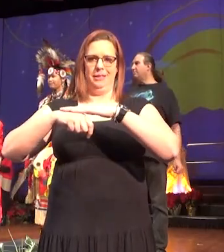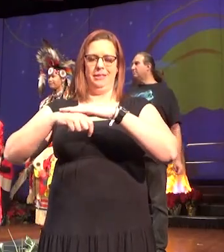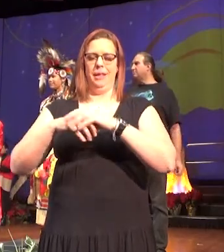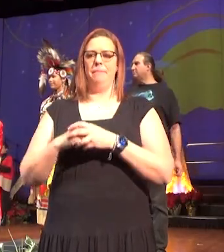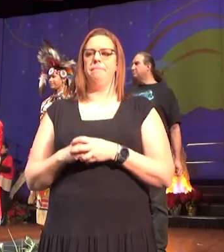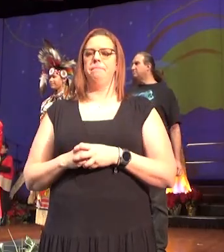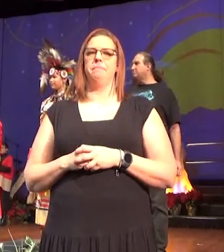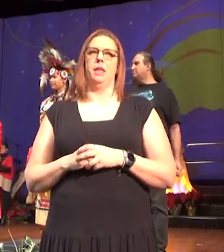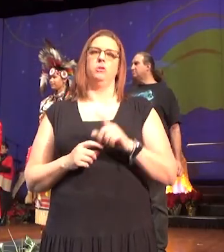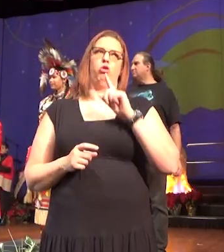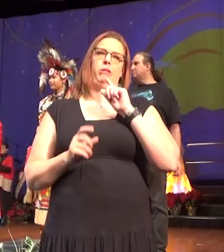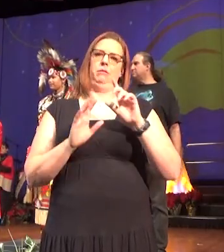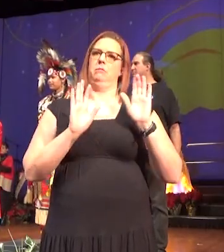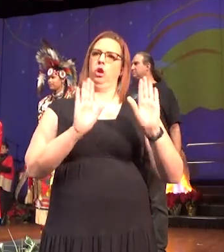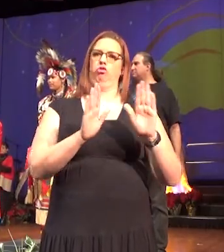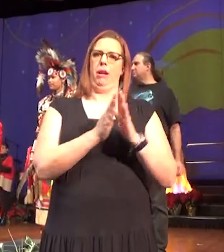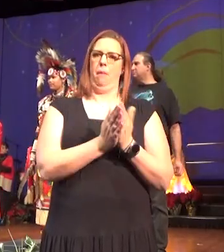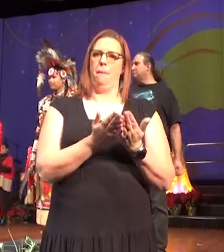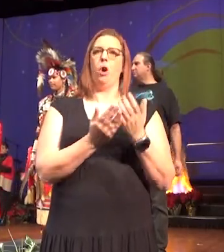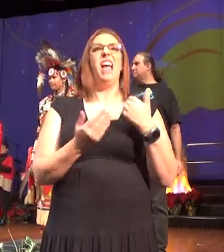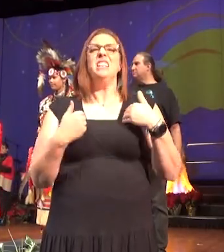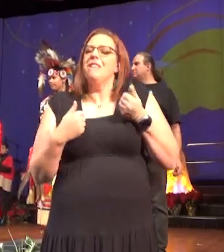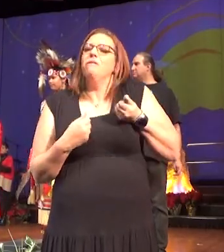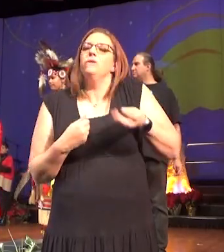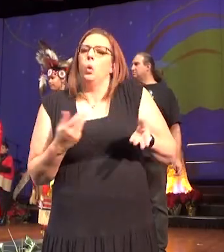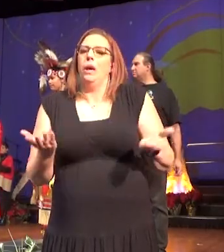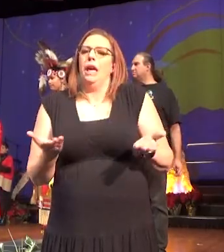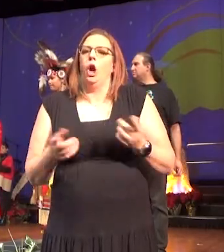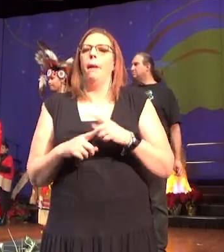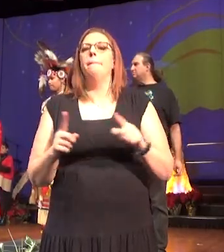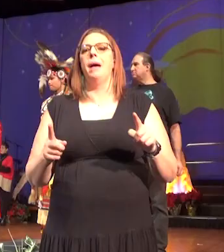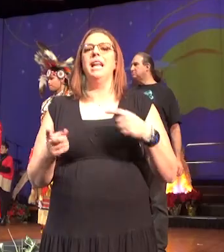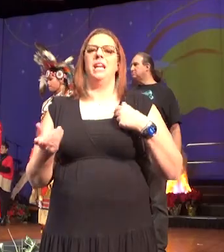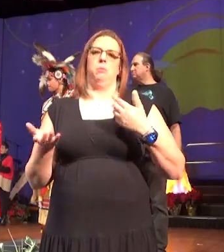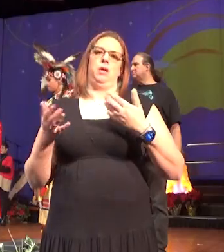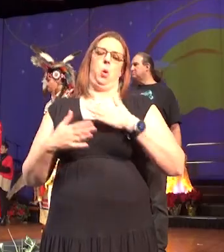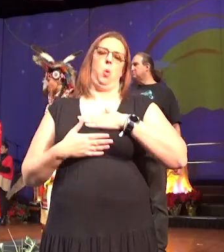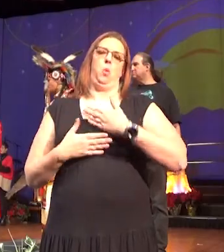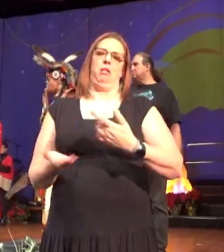incredible. So he only has a few out there in the lobby, but he'd probably be willing to speak with